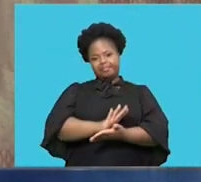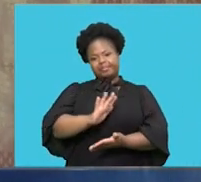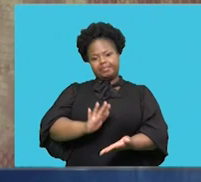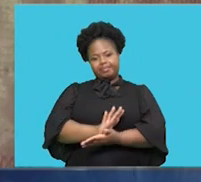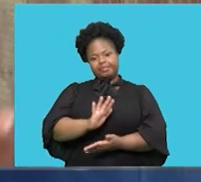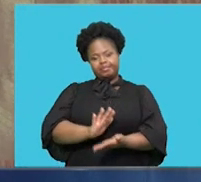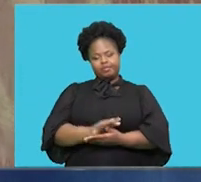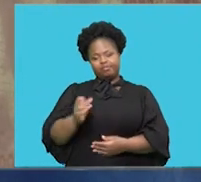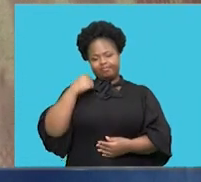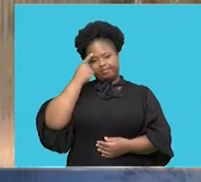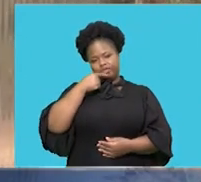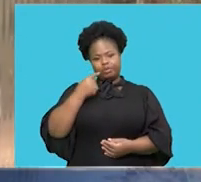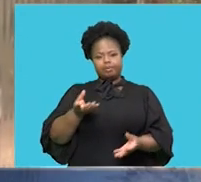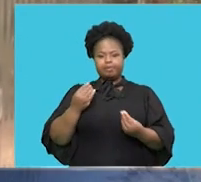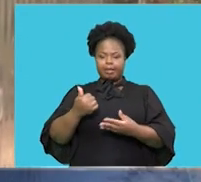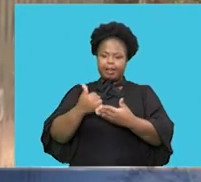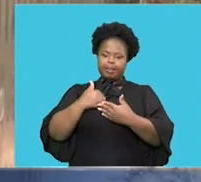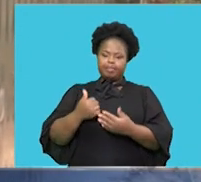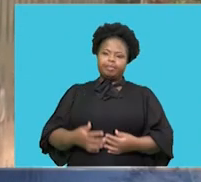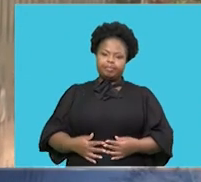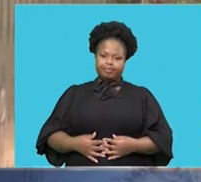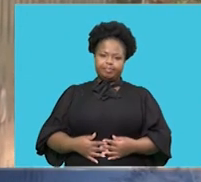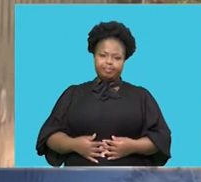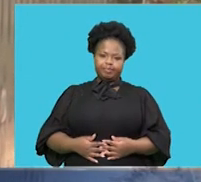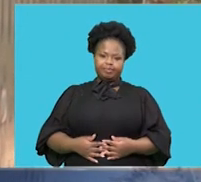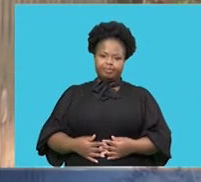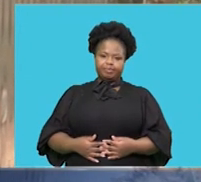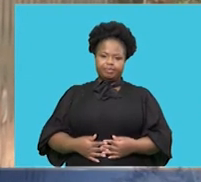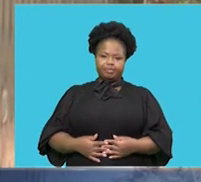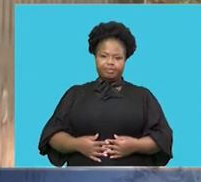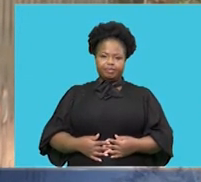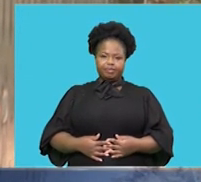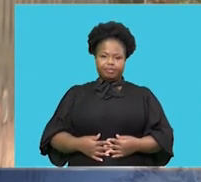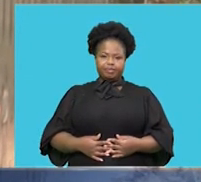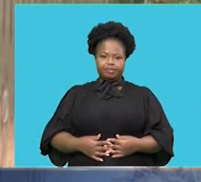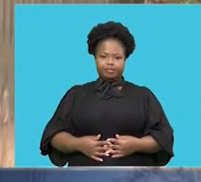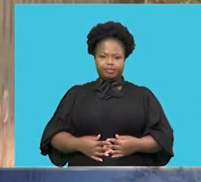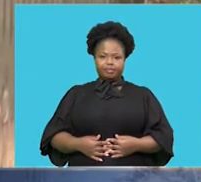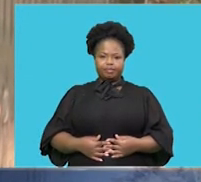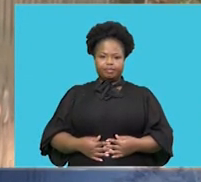a moamohedi wa thuso. Ditabeng tsa Soweto TV ke manini morolo ke le Pimville.